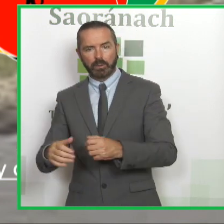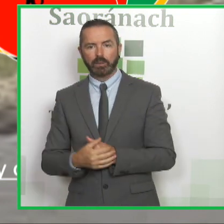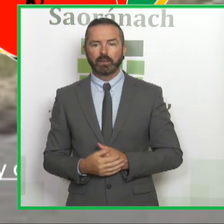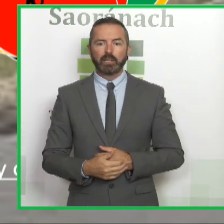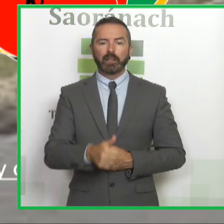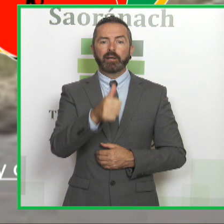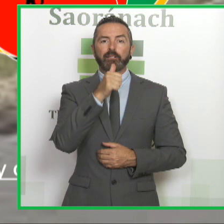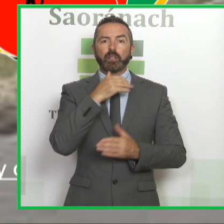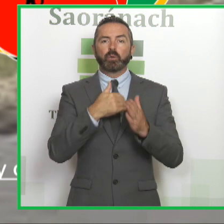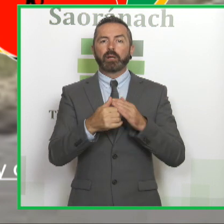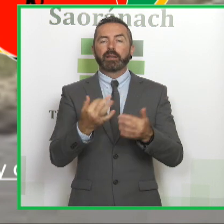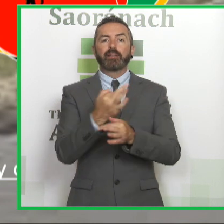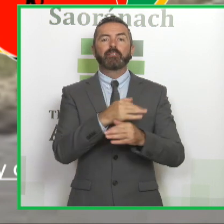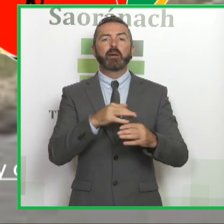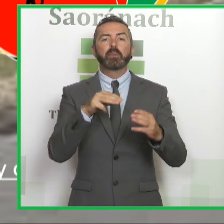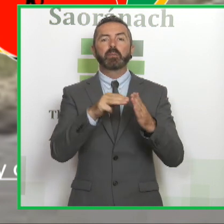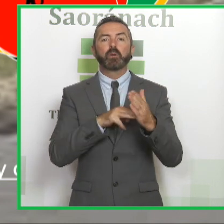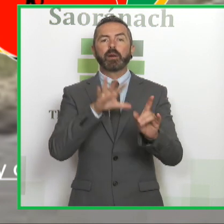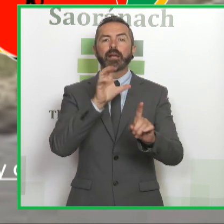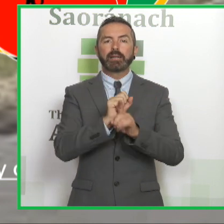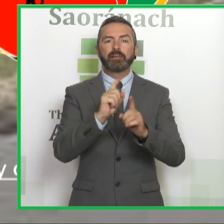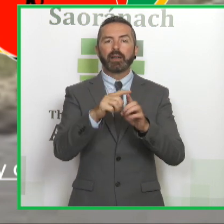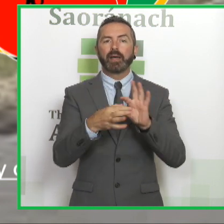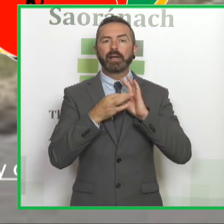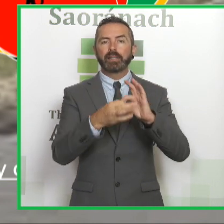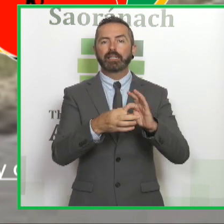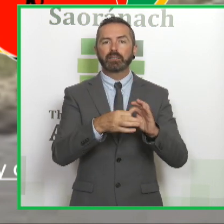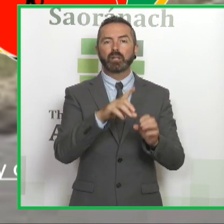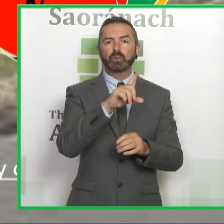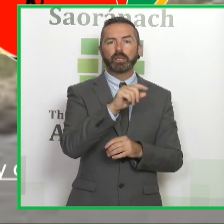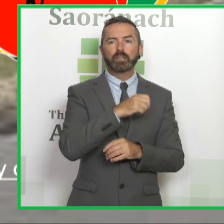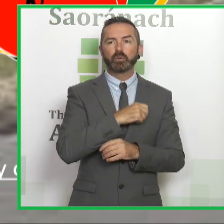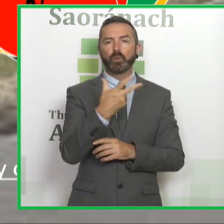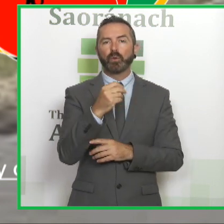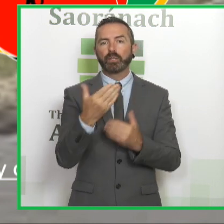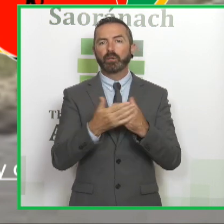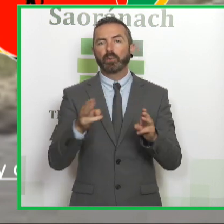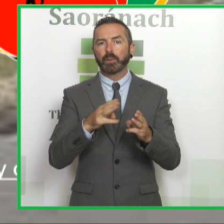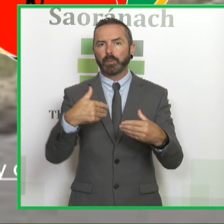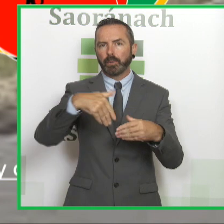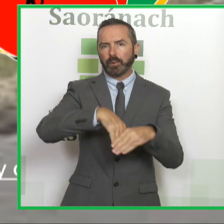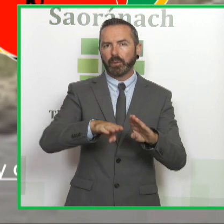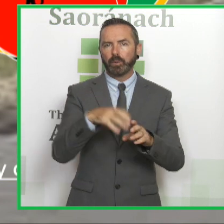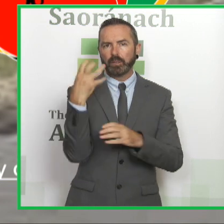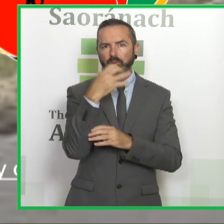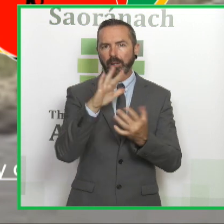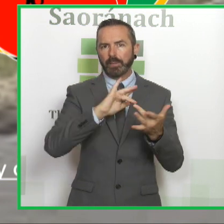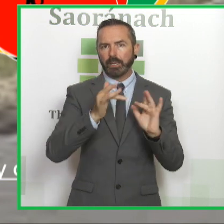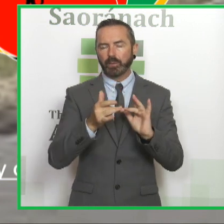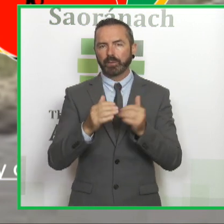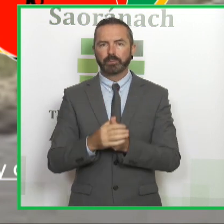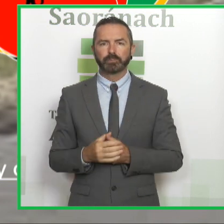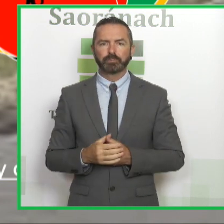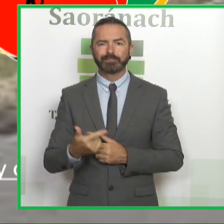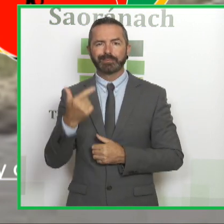intensive family program, which identifies and engages the 20 to 30 young people most embedded in a crime network in the local area.